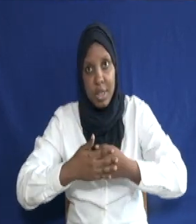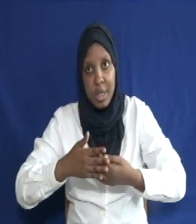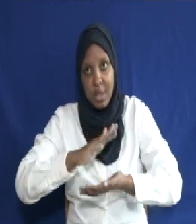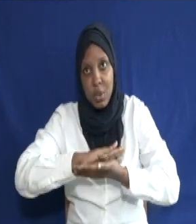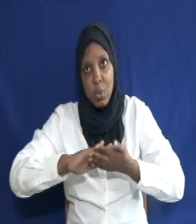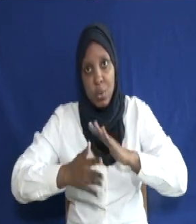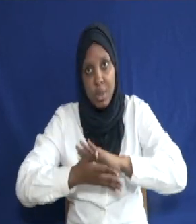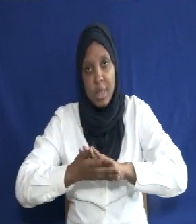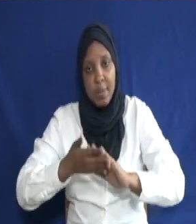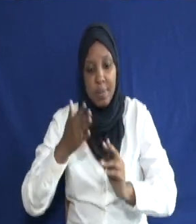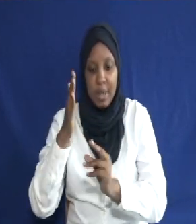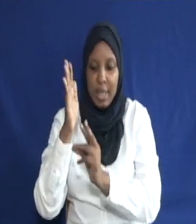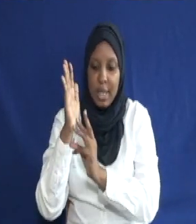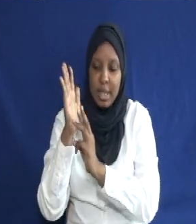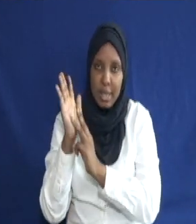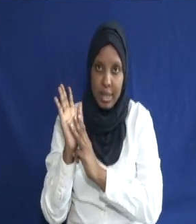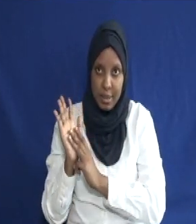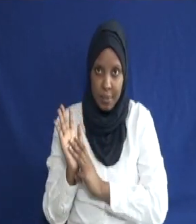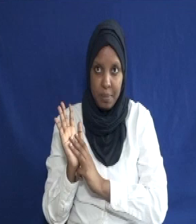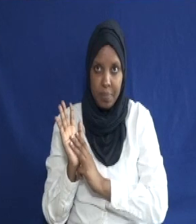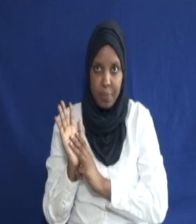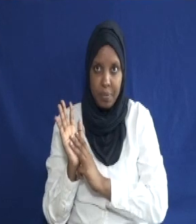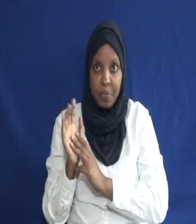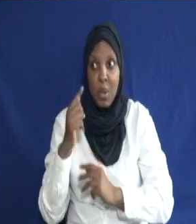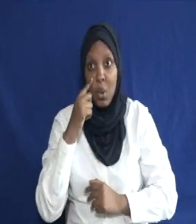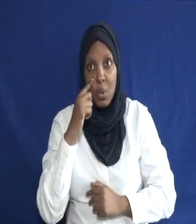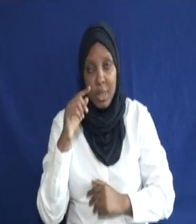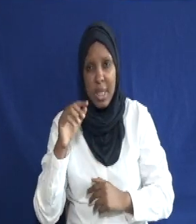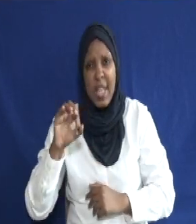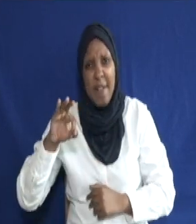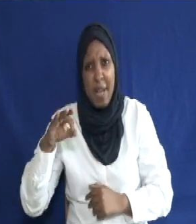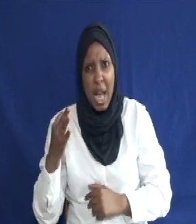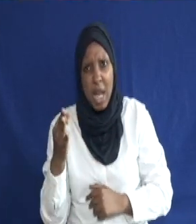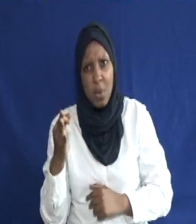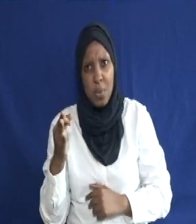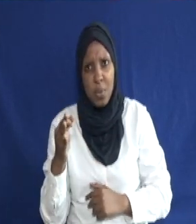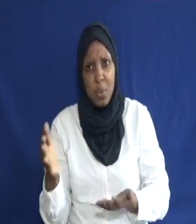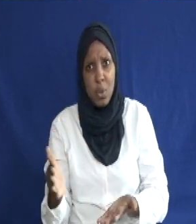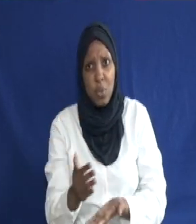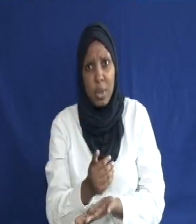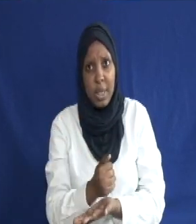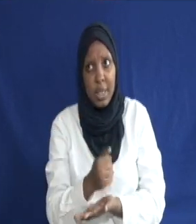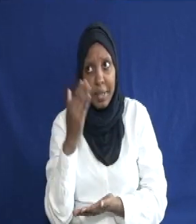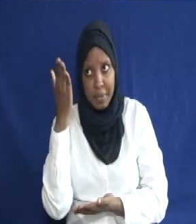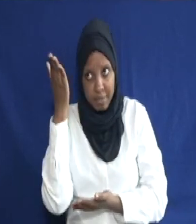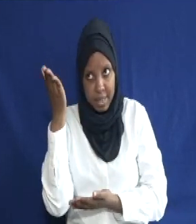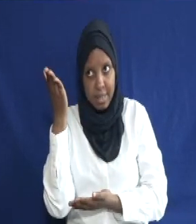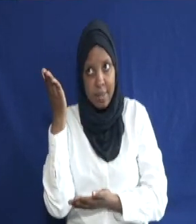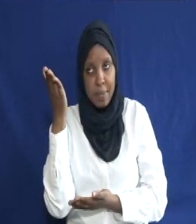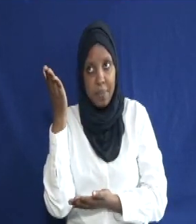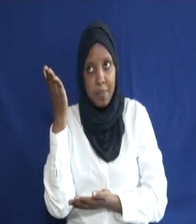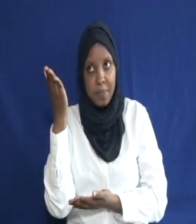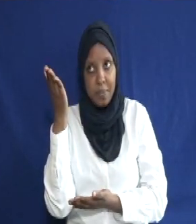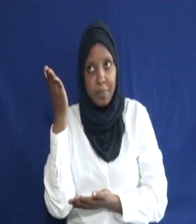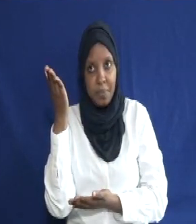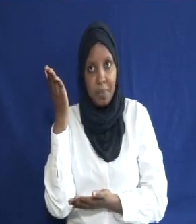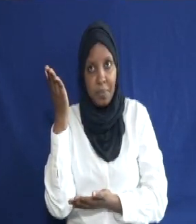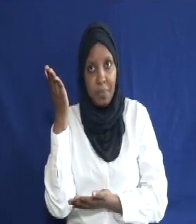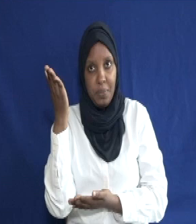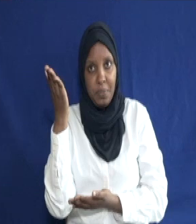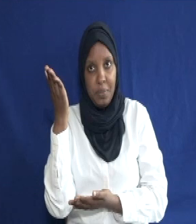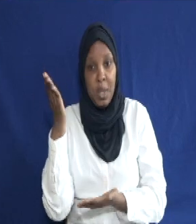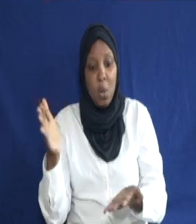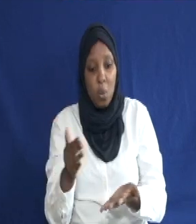let's now see how we get 3 cube. So we get 3 cube by the